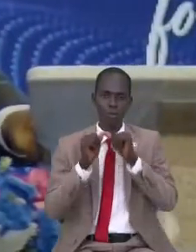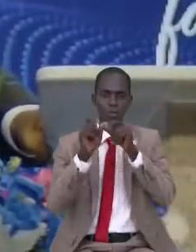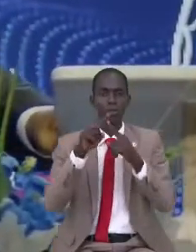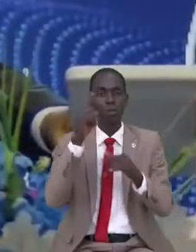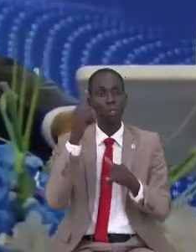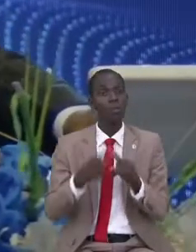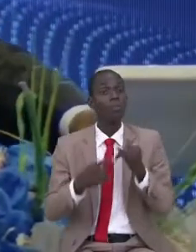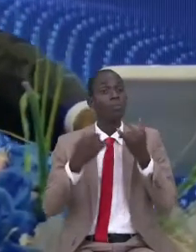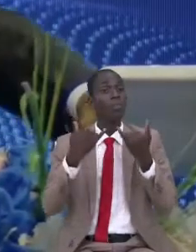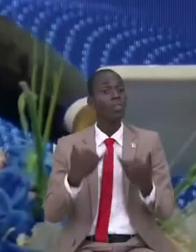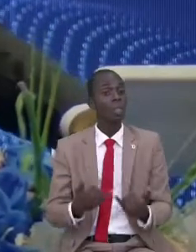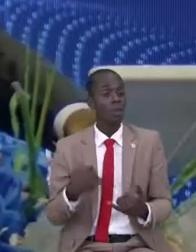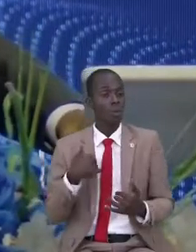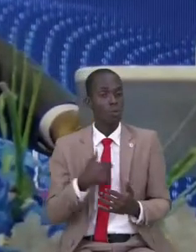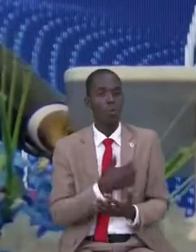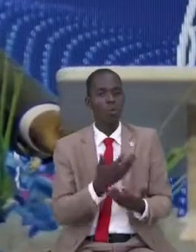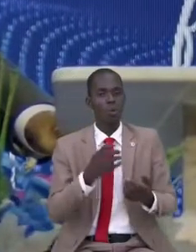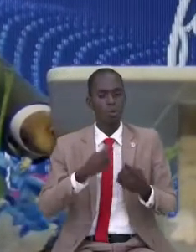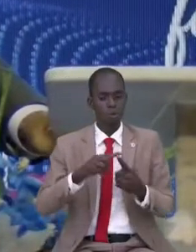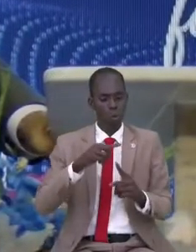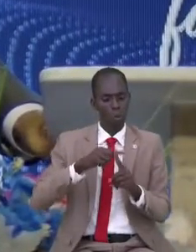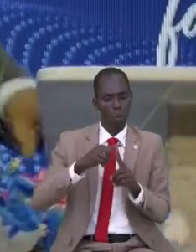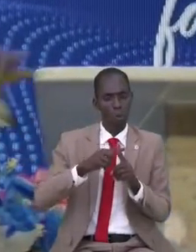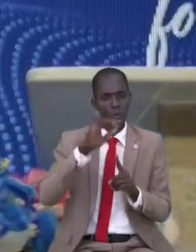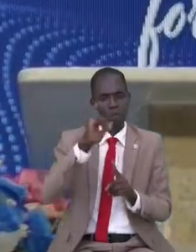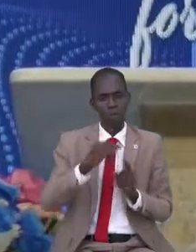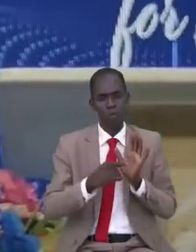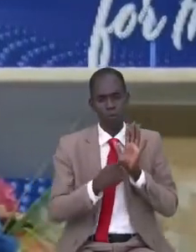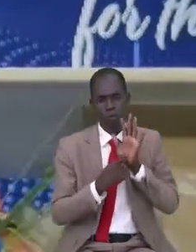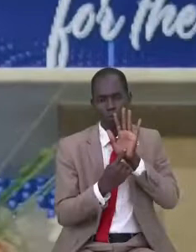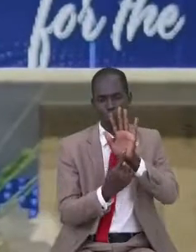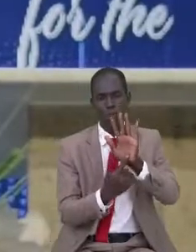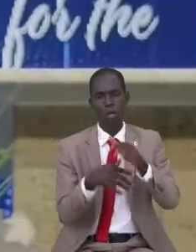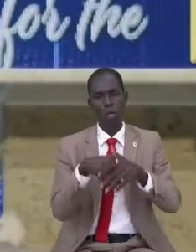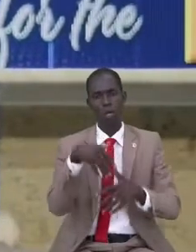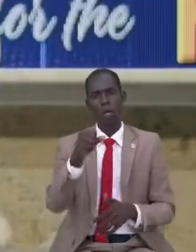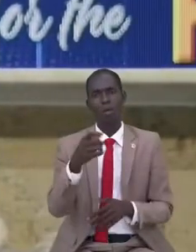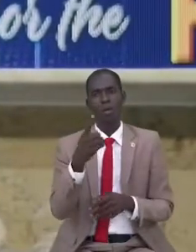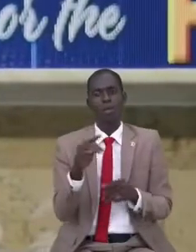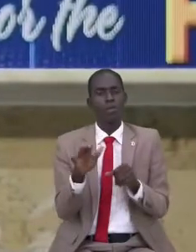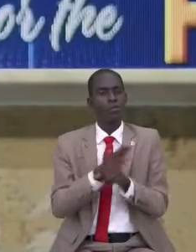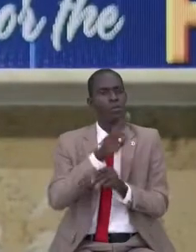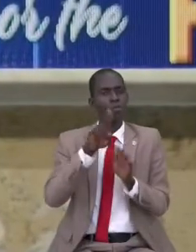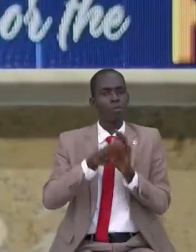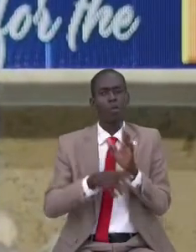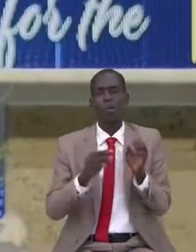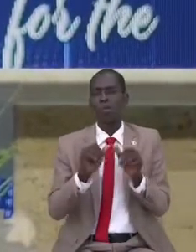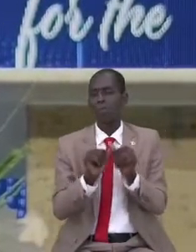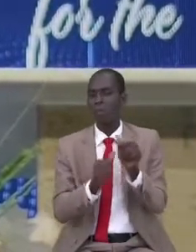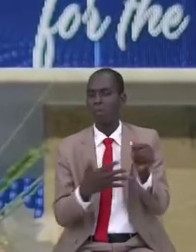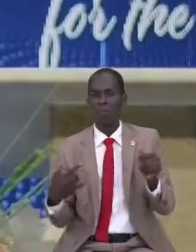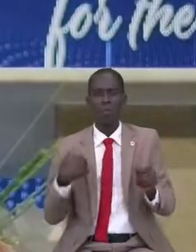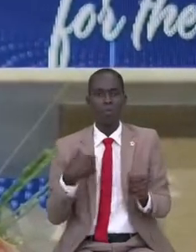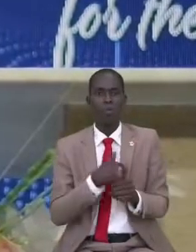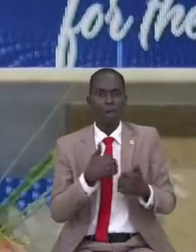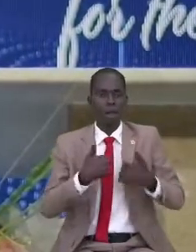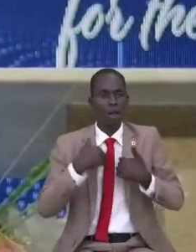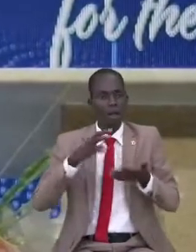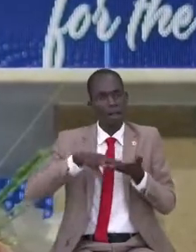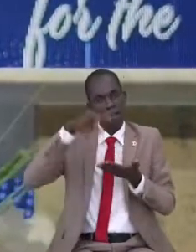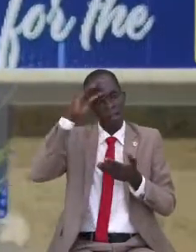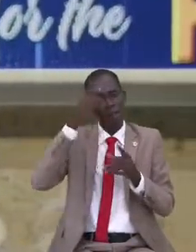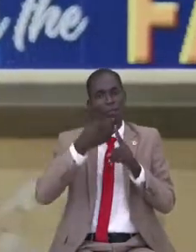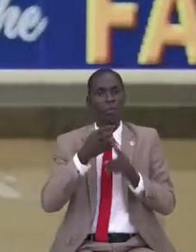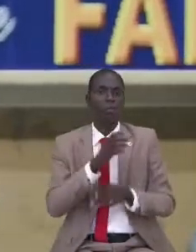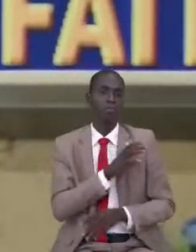to positively reflect the fullness of everything we've learned from